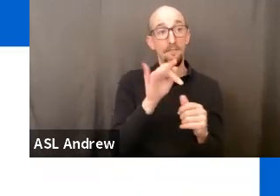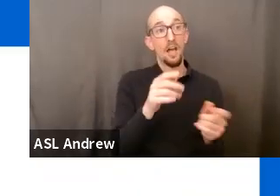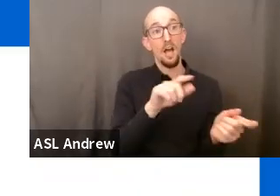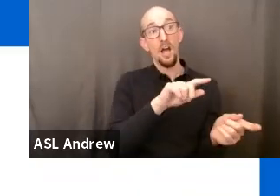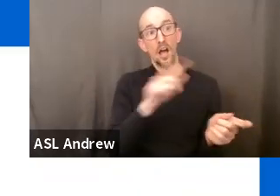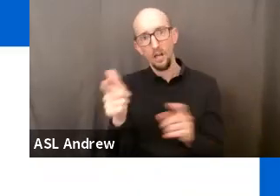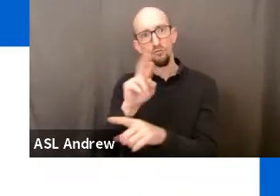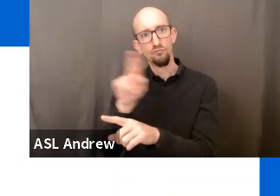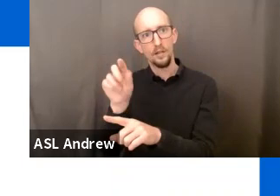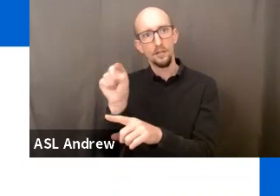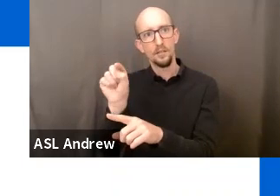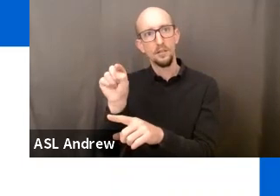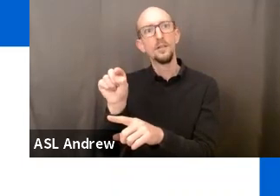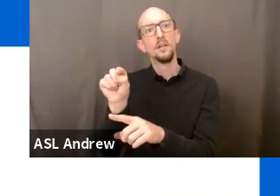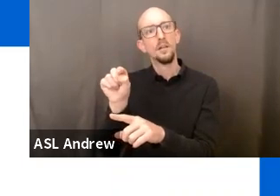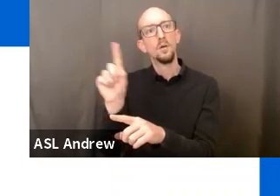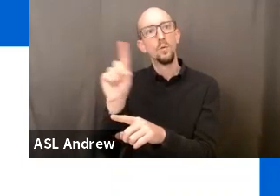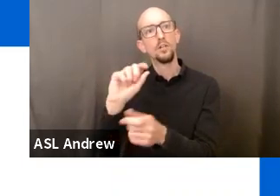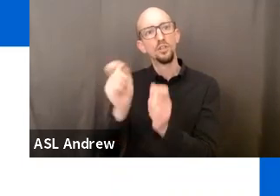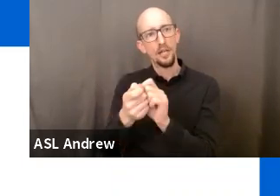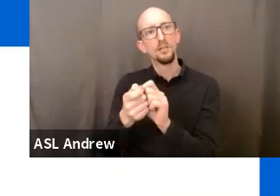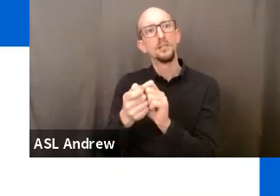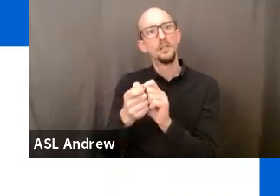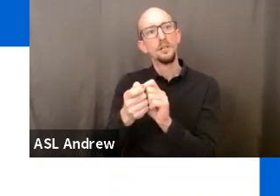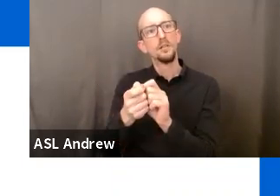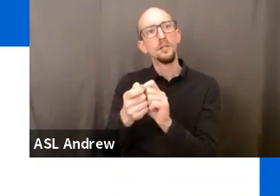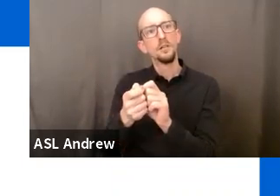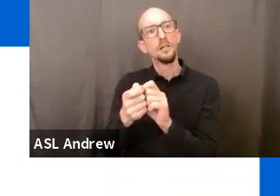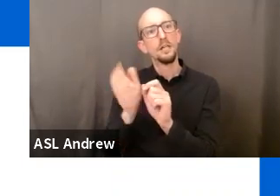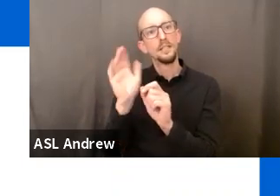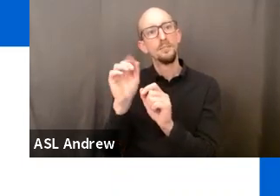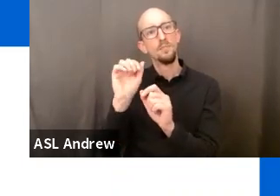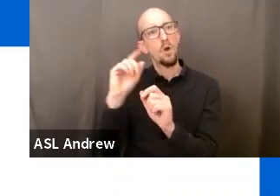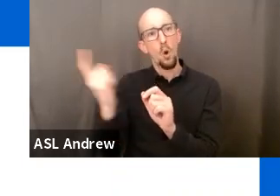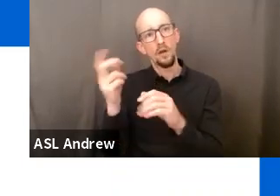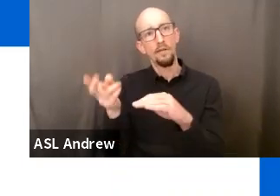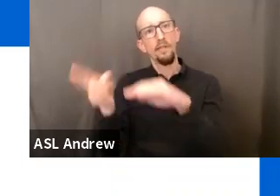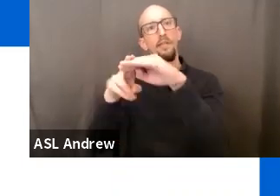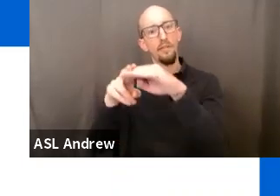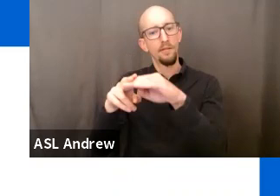the higher number.